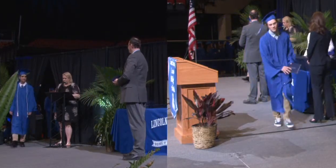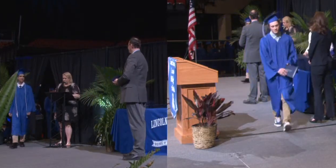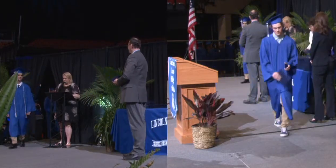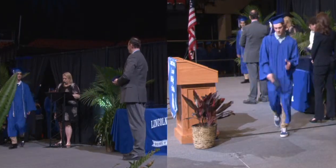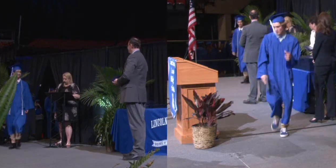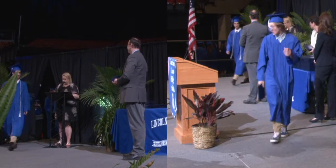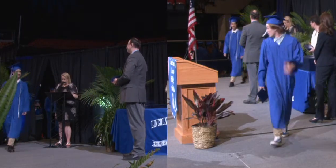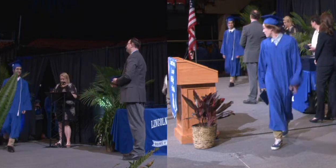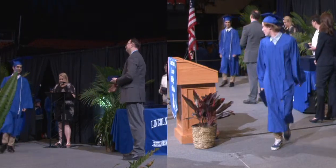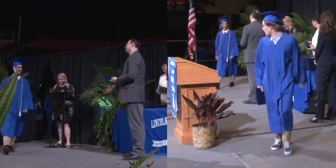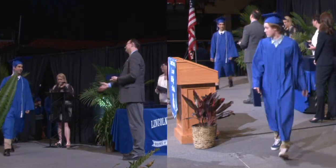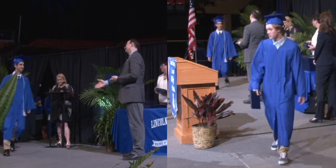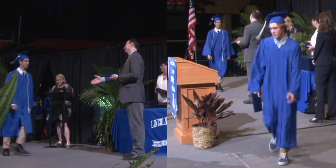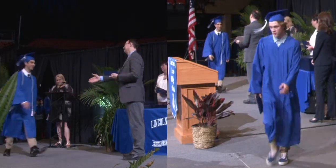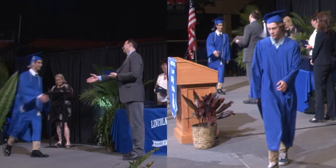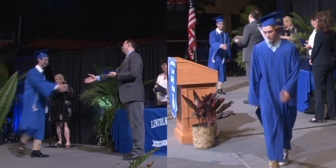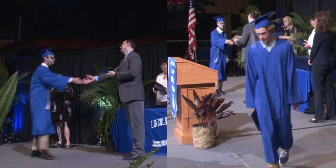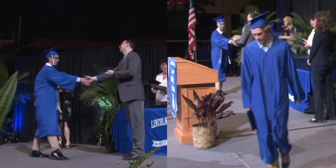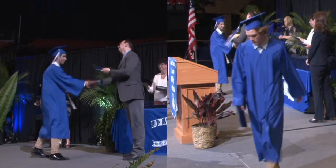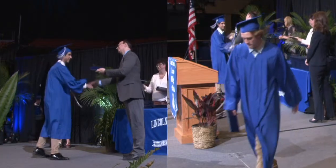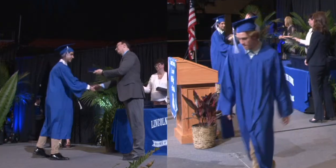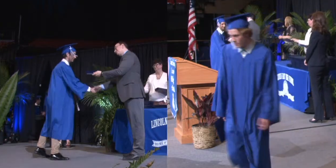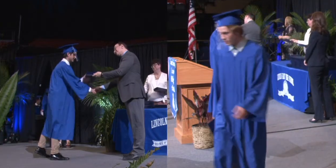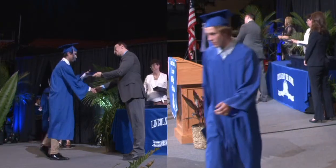Aaron Nitschke.